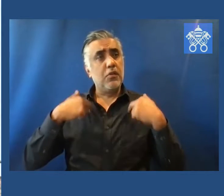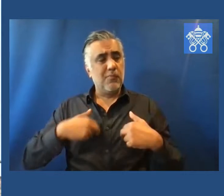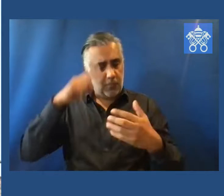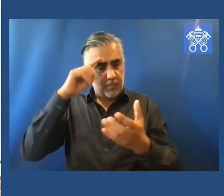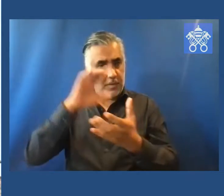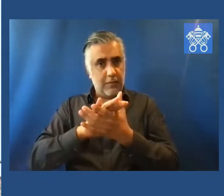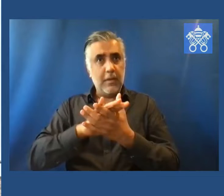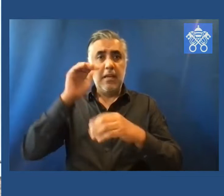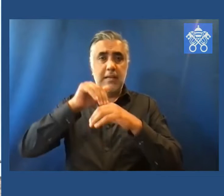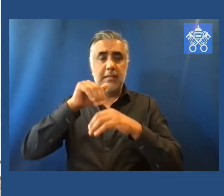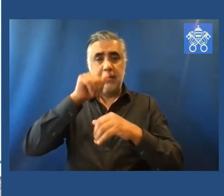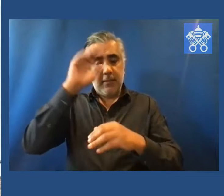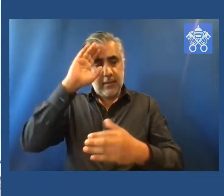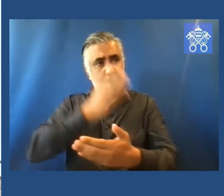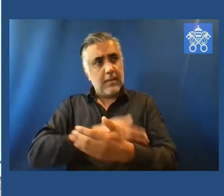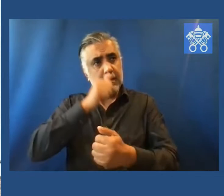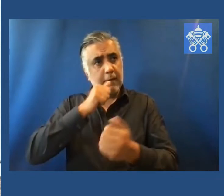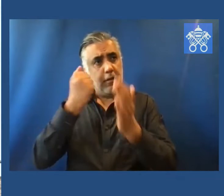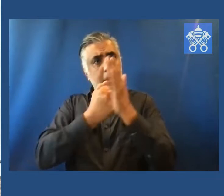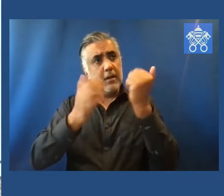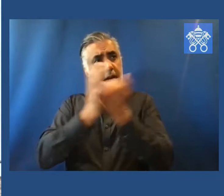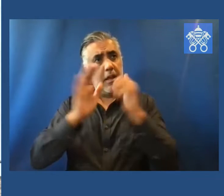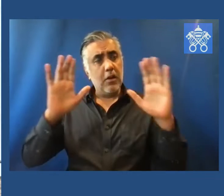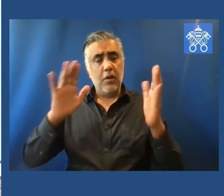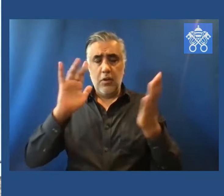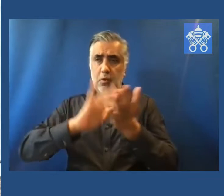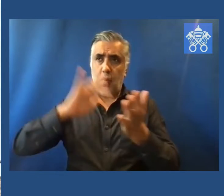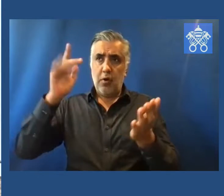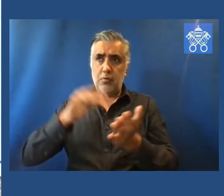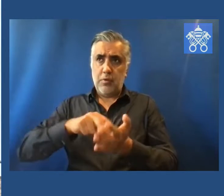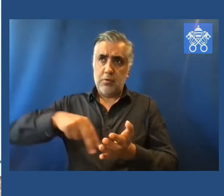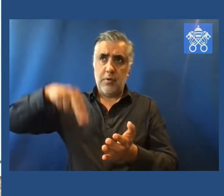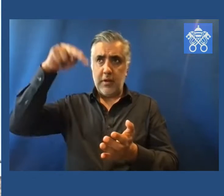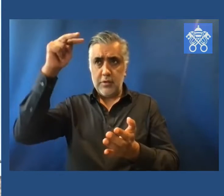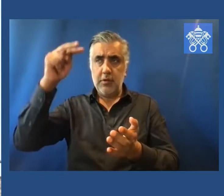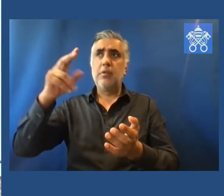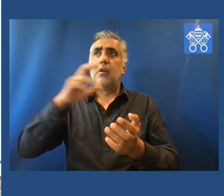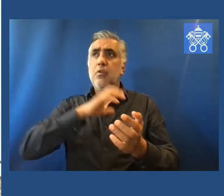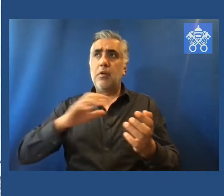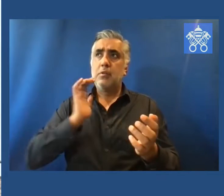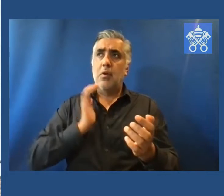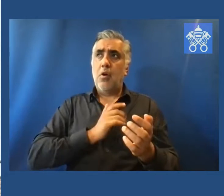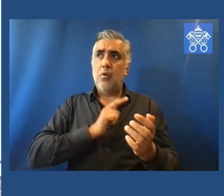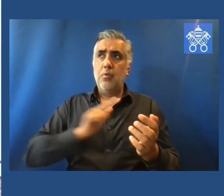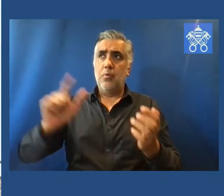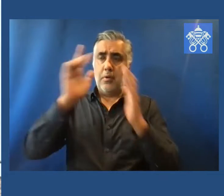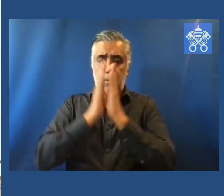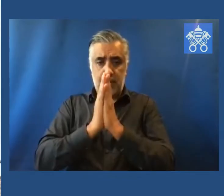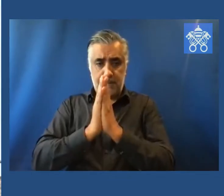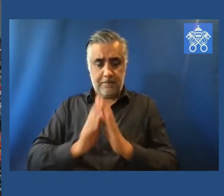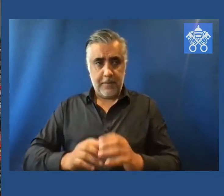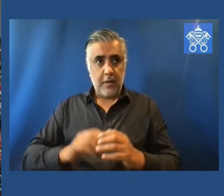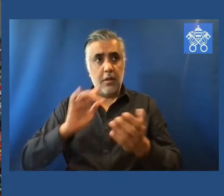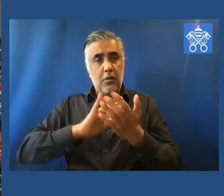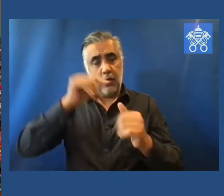Christi Fili Tui, incarnazione coniobimus, per passionem eius et crucem, a resurrectionem gloriam perducamur. Per Christum Dominum